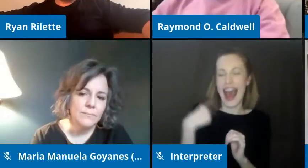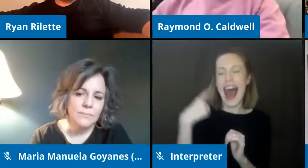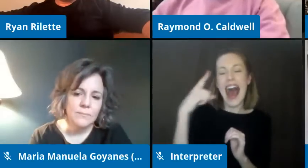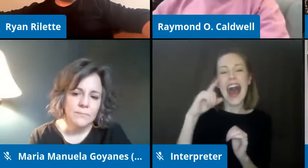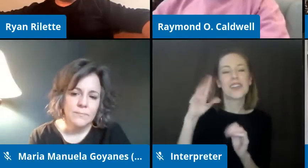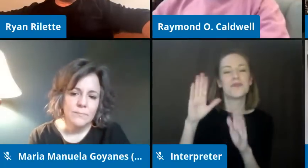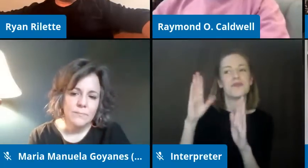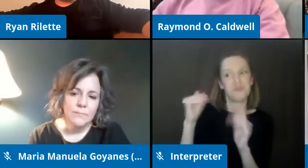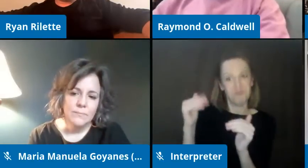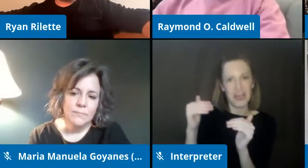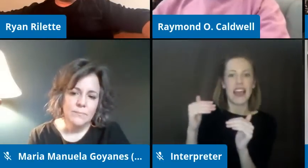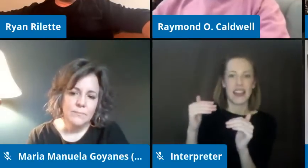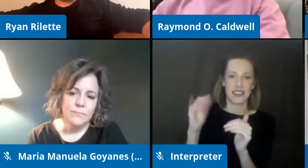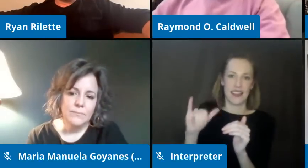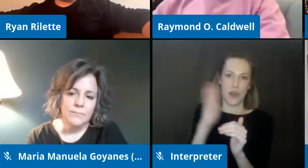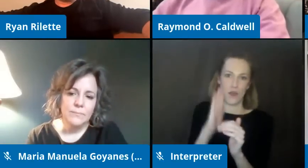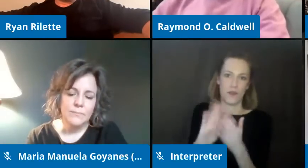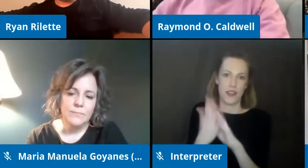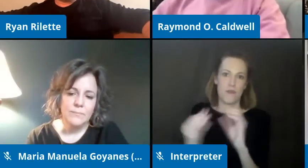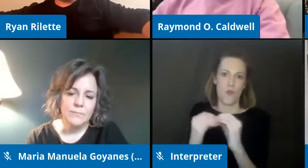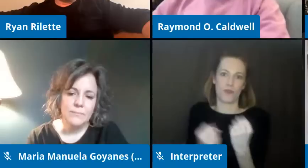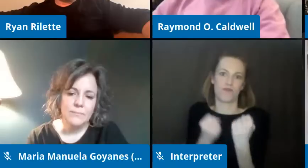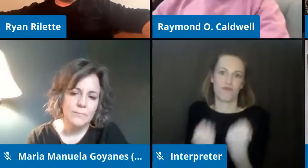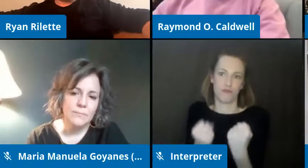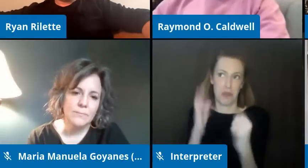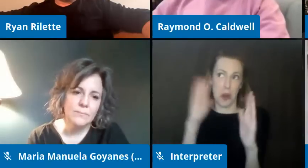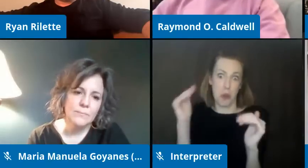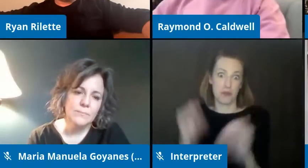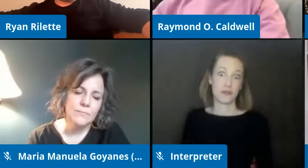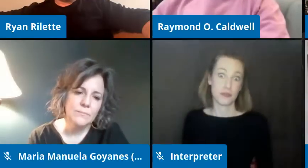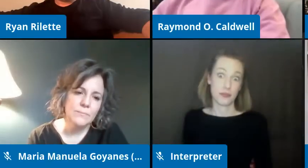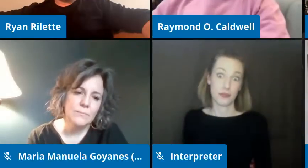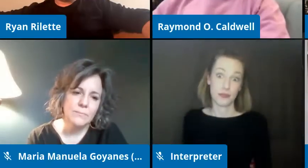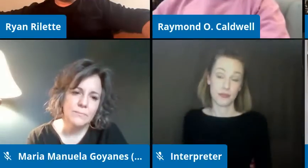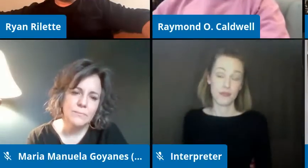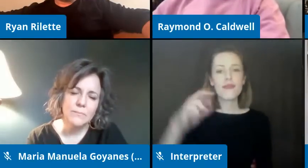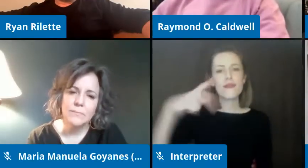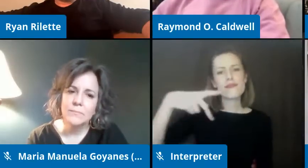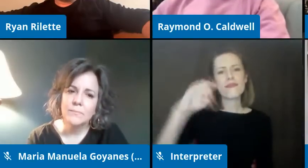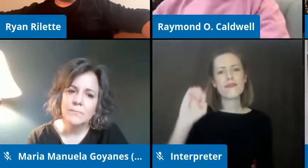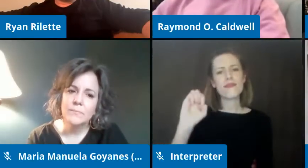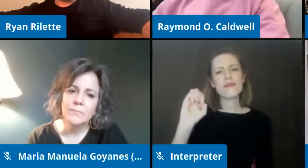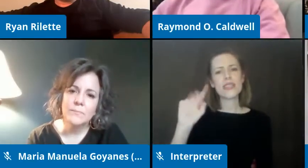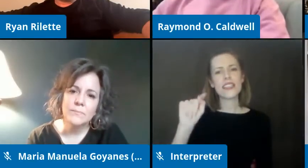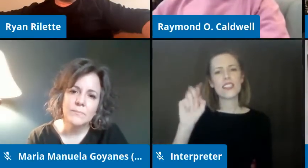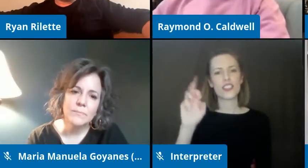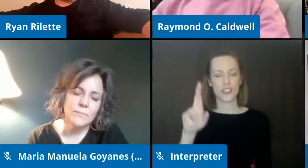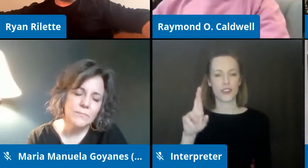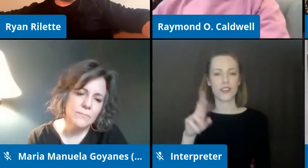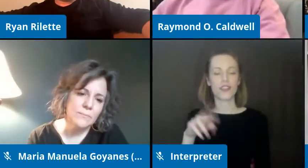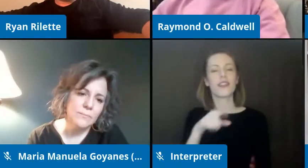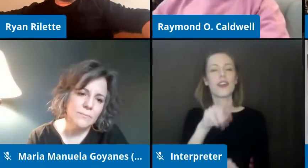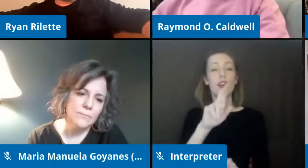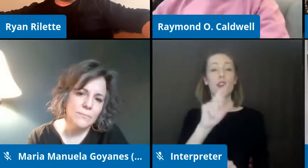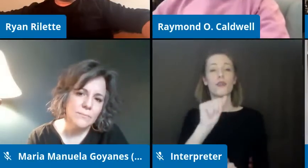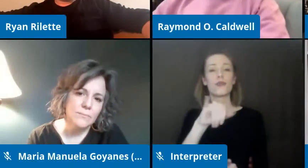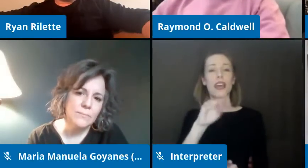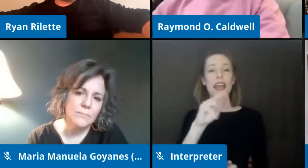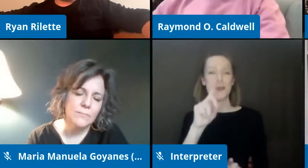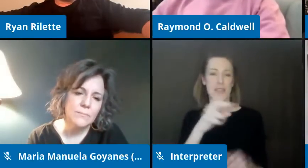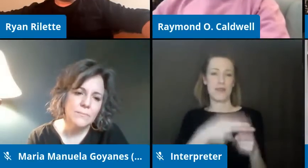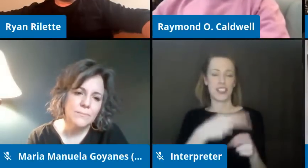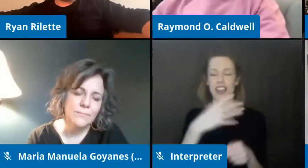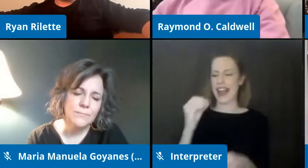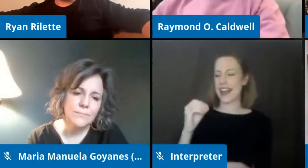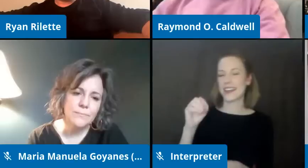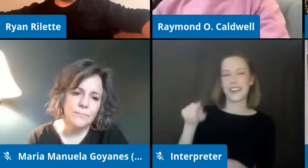know, there's an interesting thing, and it's something that Raymond touched on. Well, you're all sort of, you know, here's an interesting, the mindset that Maggie Heineman mentioned in